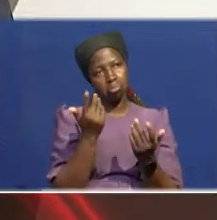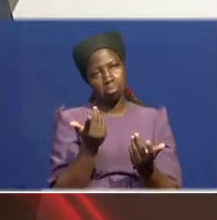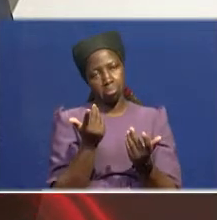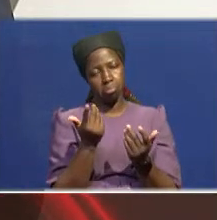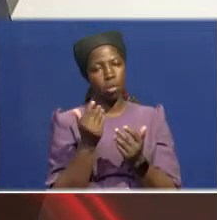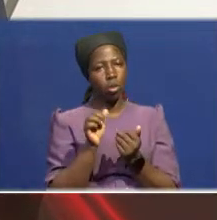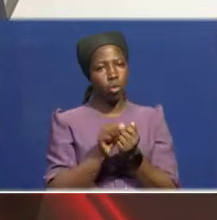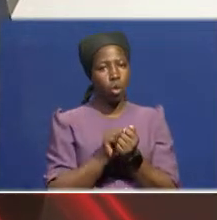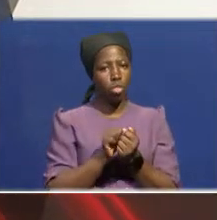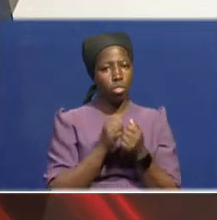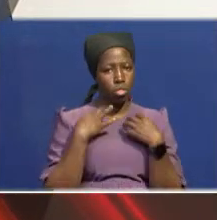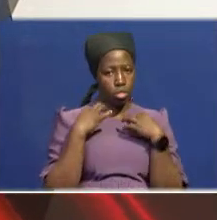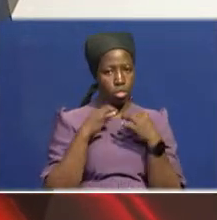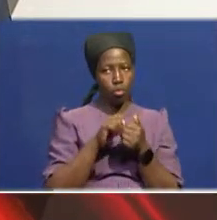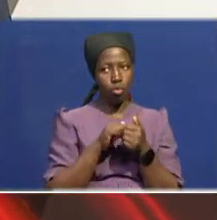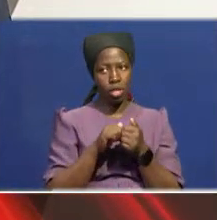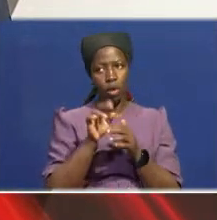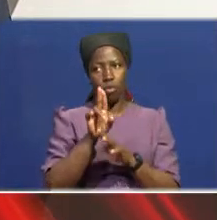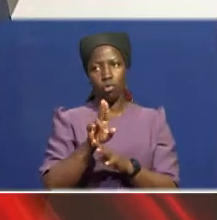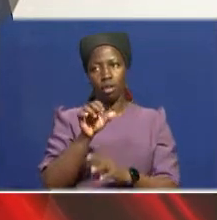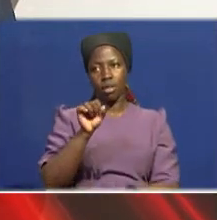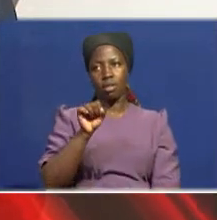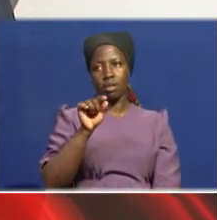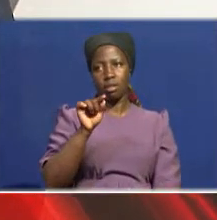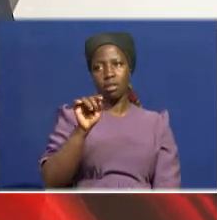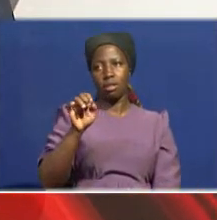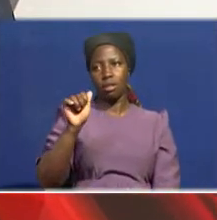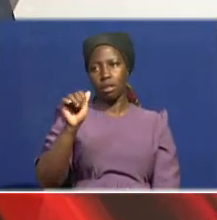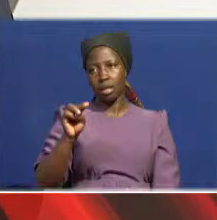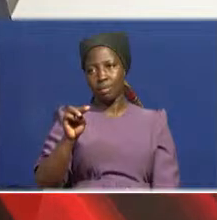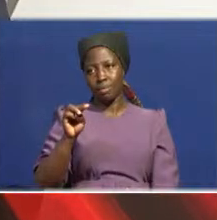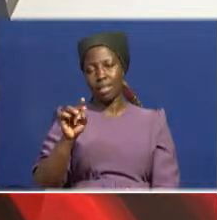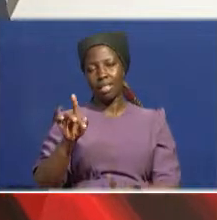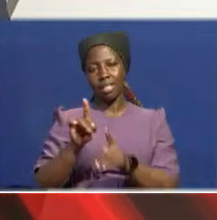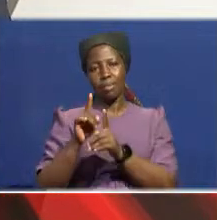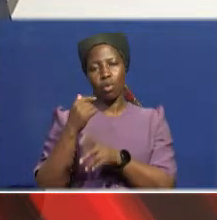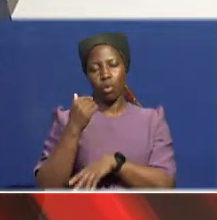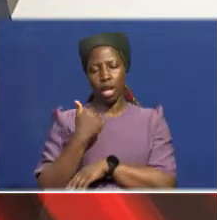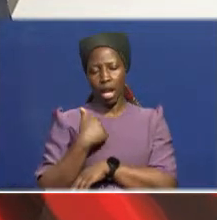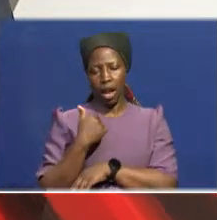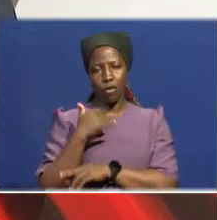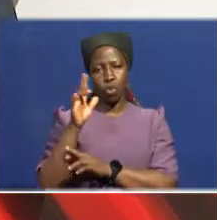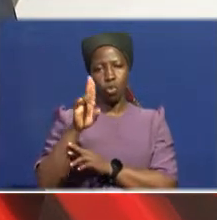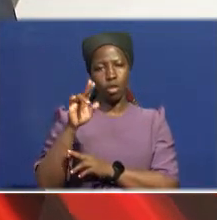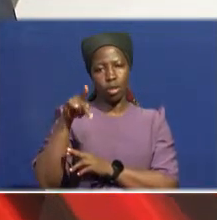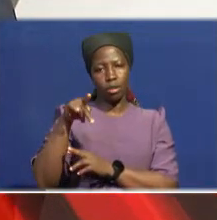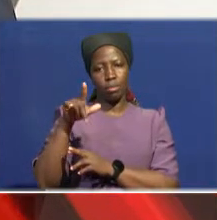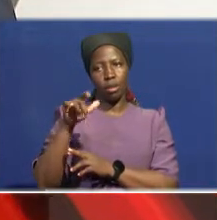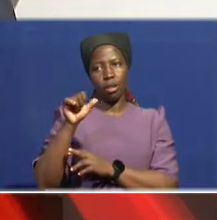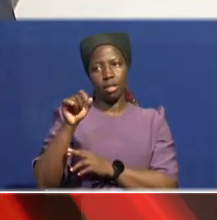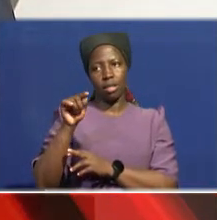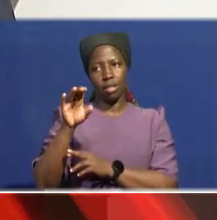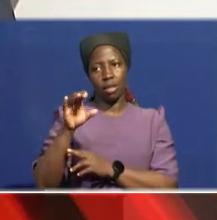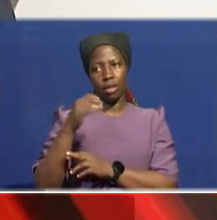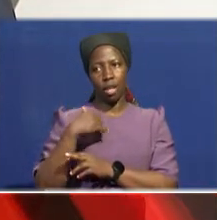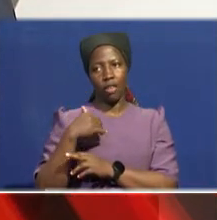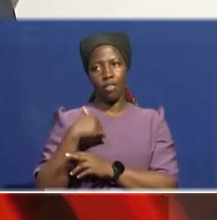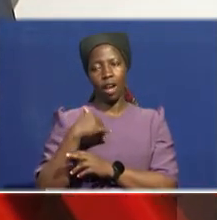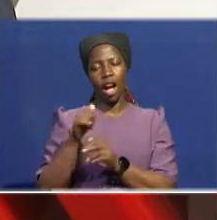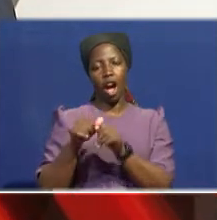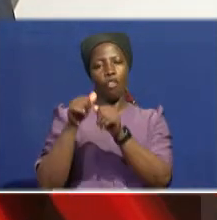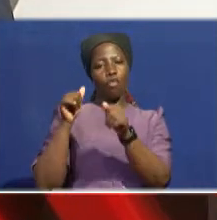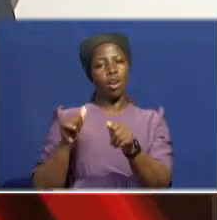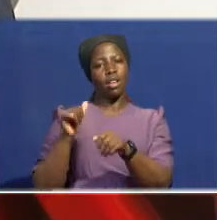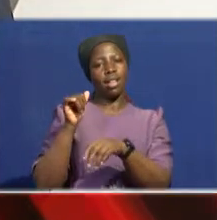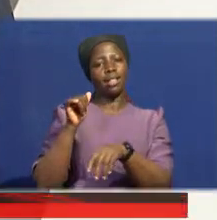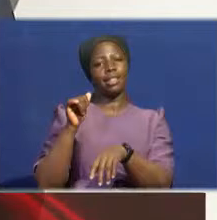And also plastics. We use recyclable plastics. Mm-hmm. So we've avoided a one-time plastic